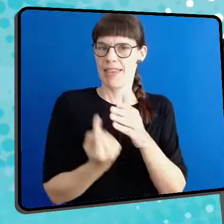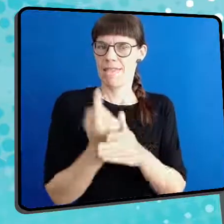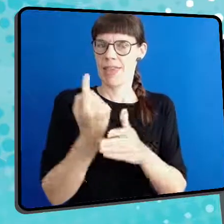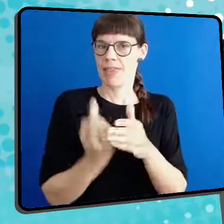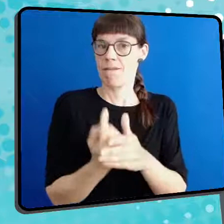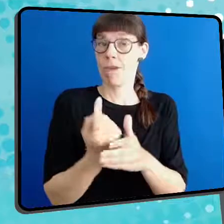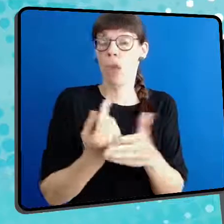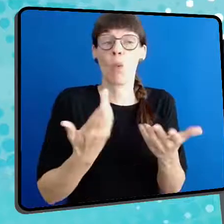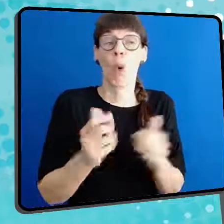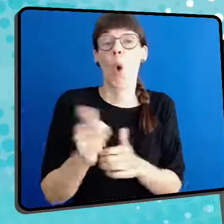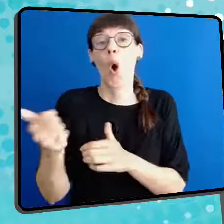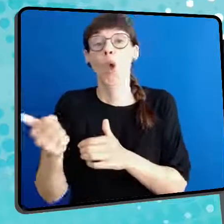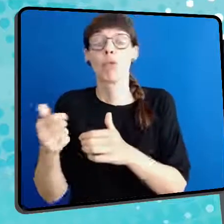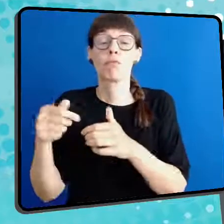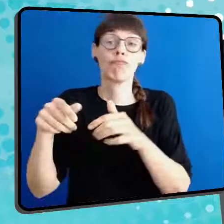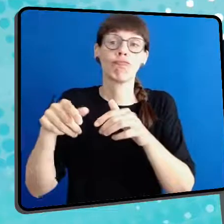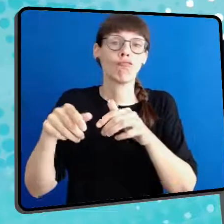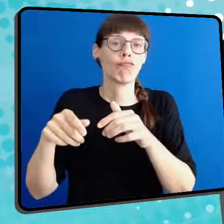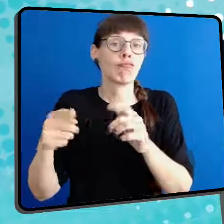event.